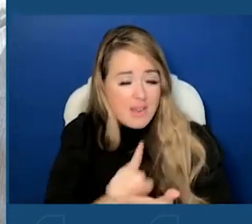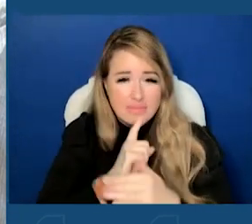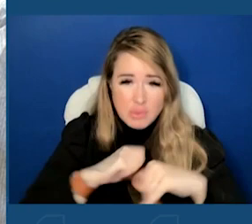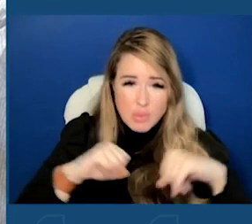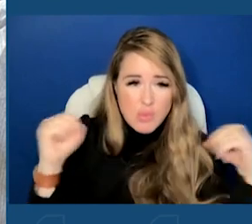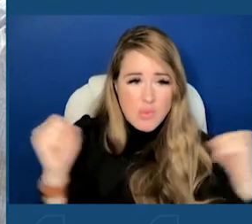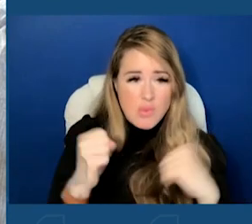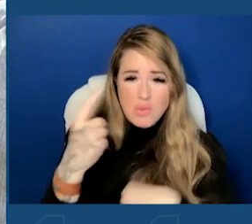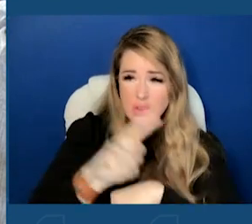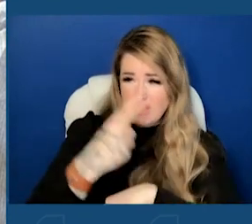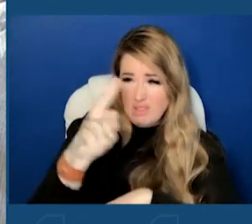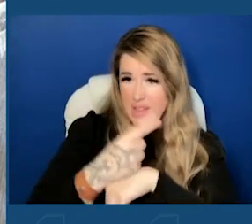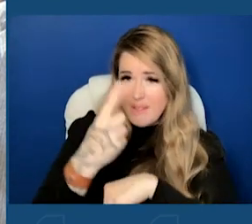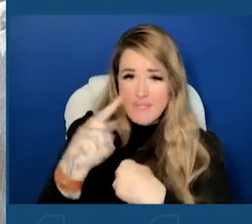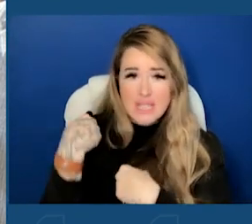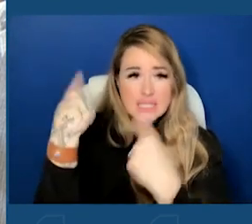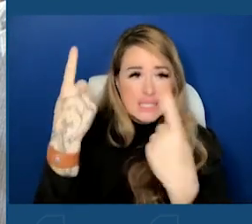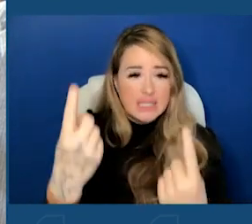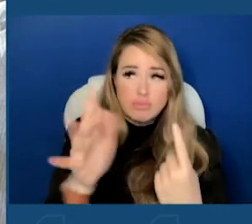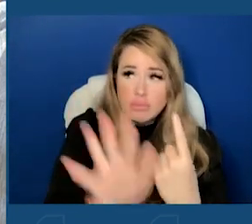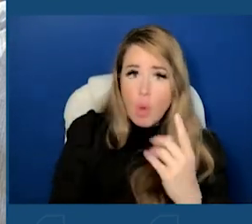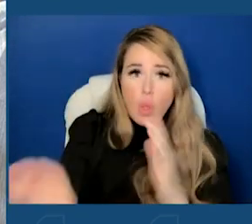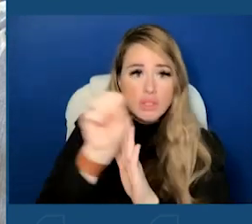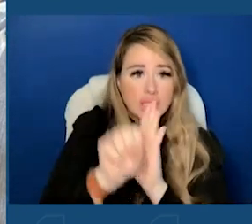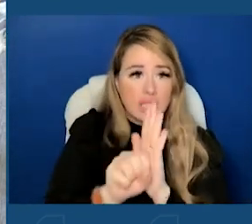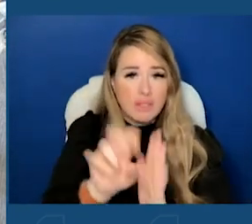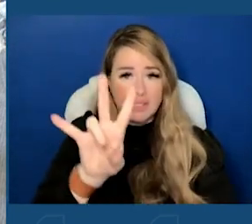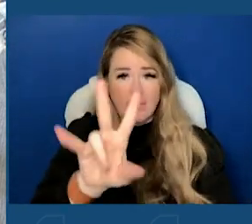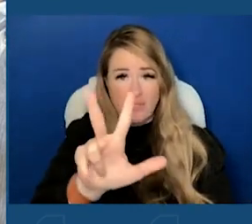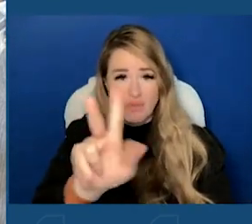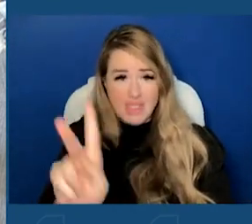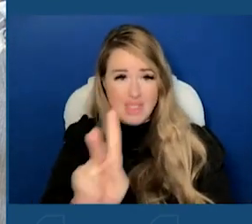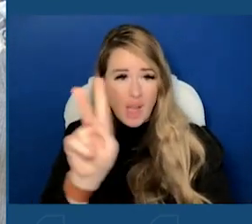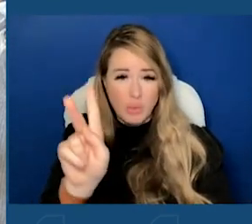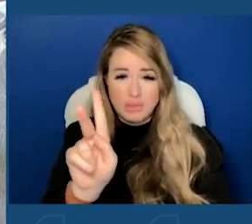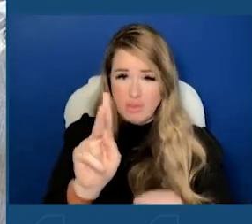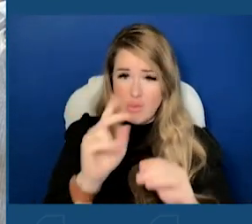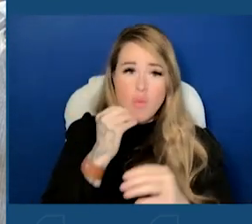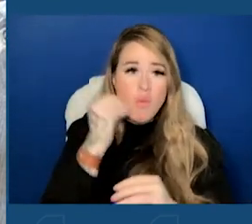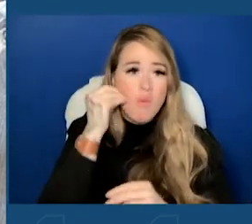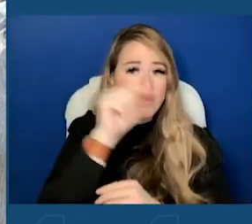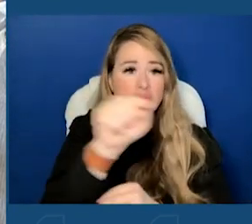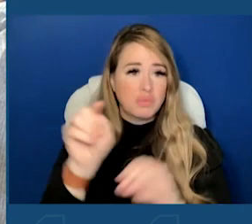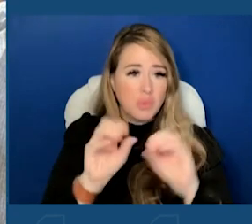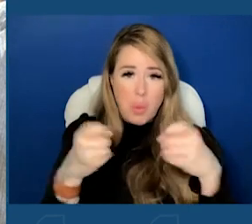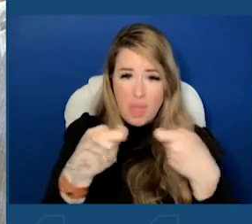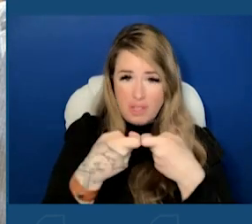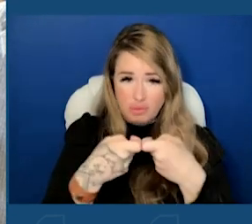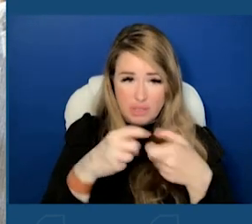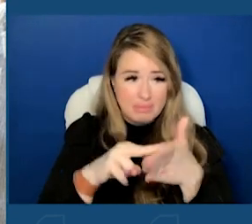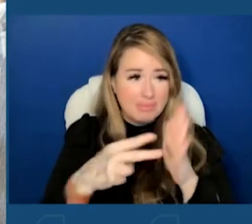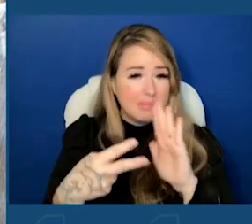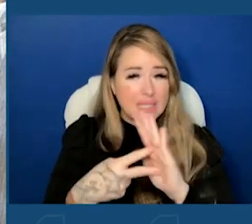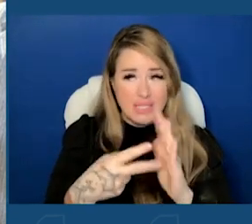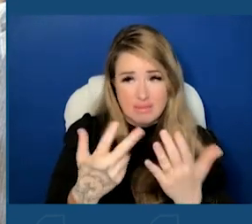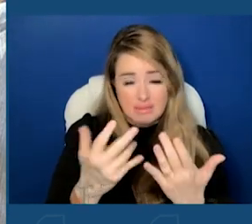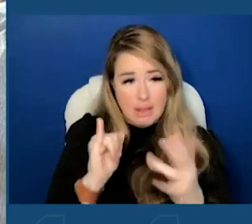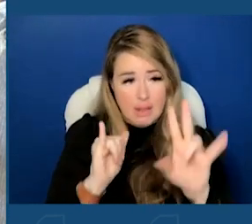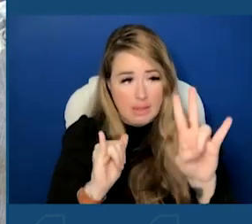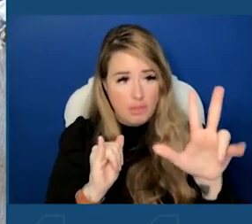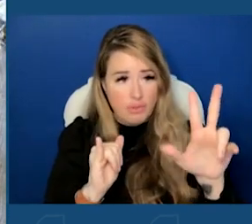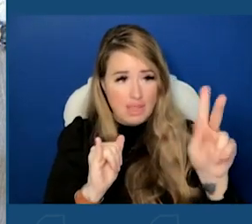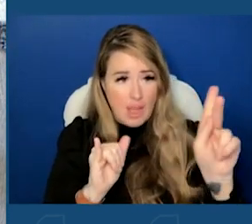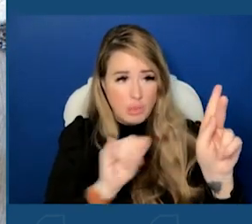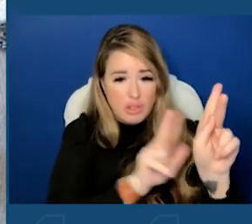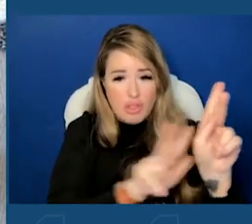And we still have statewide about 73,000 homes without power, concentrating about 33,000 of those in Erie County,